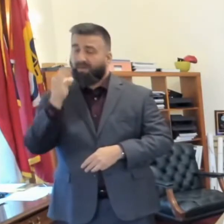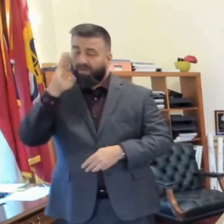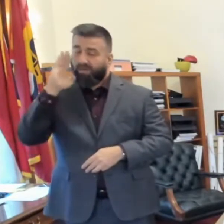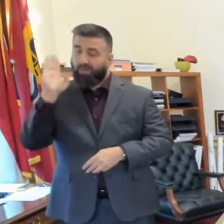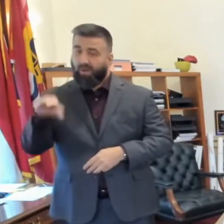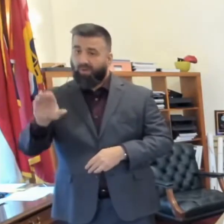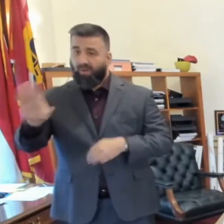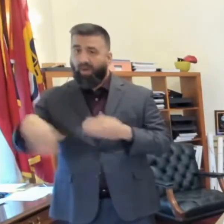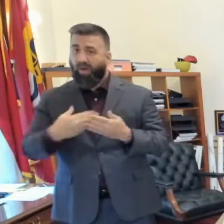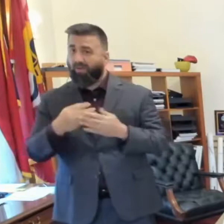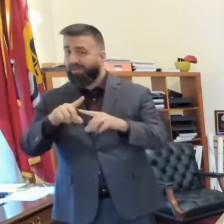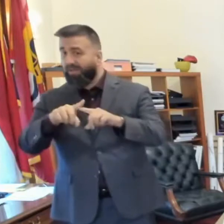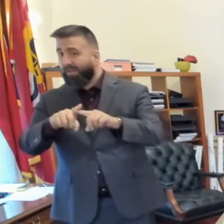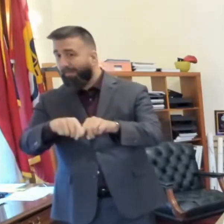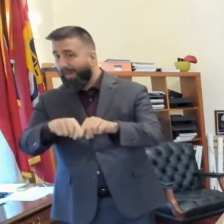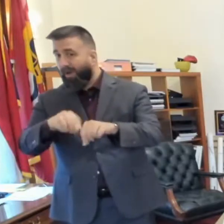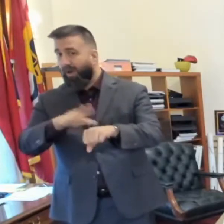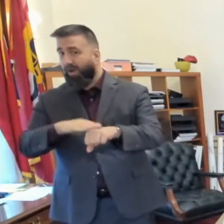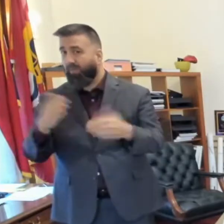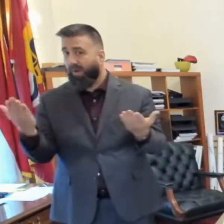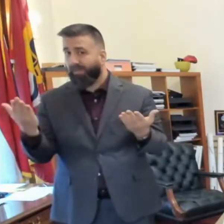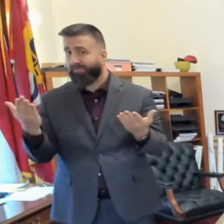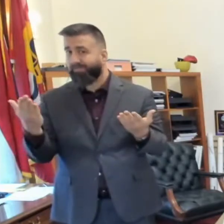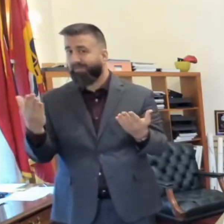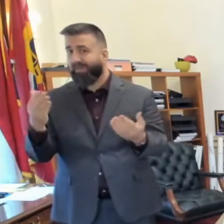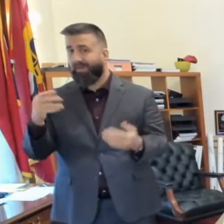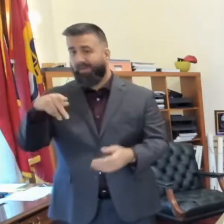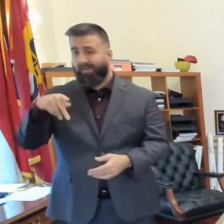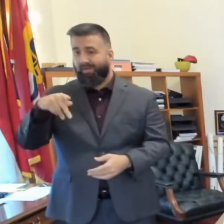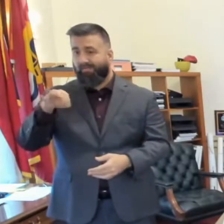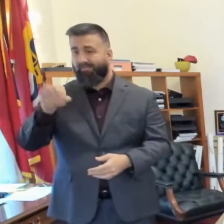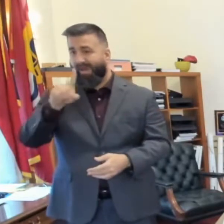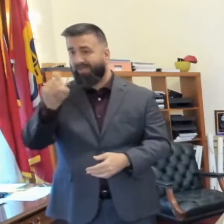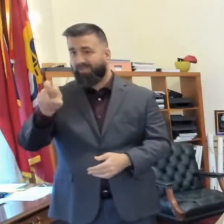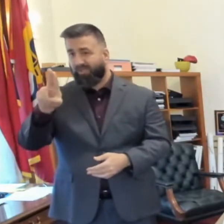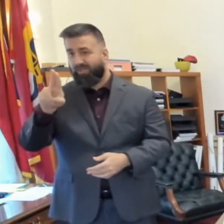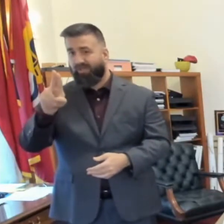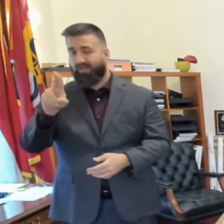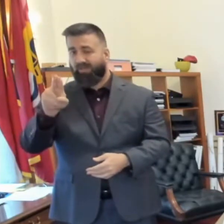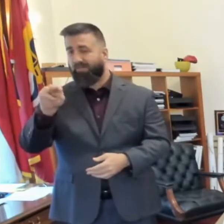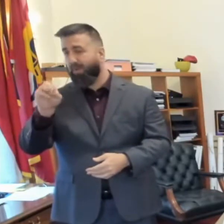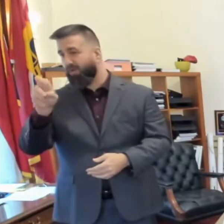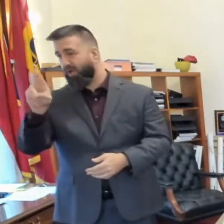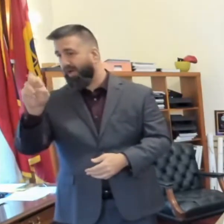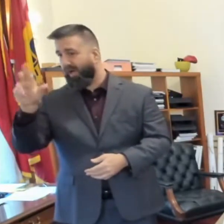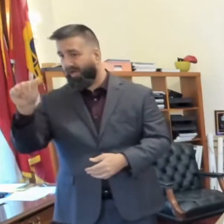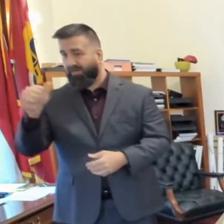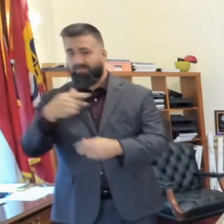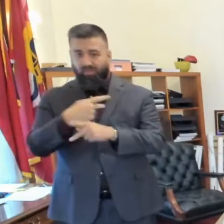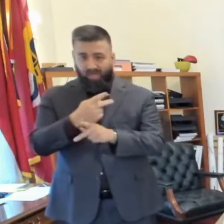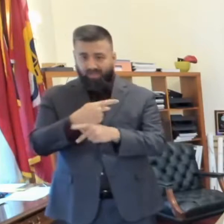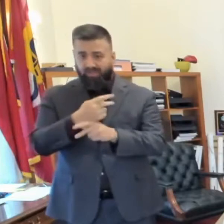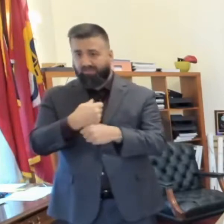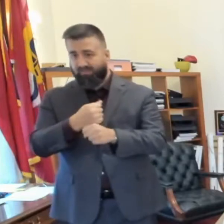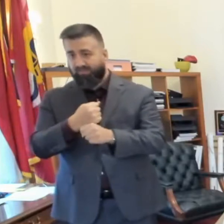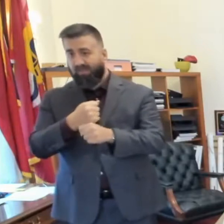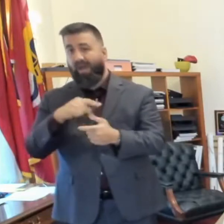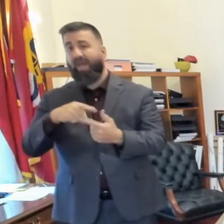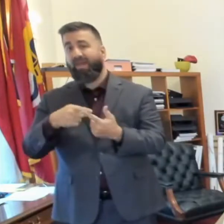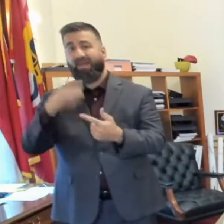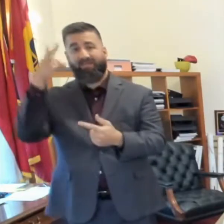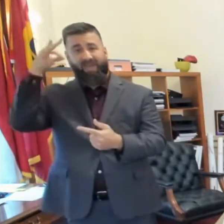on production by Pfizer, by Moderna, and the distribution from the federal government to the